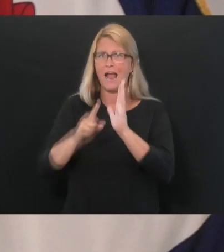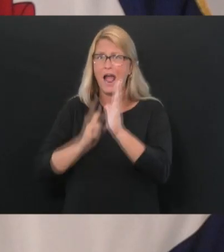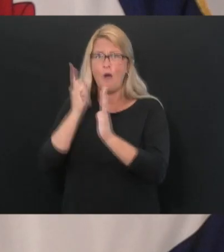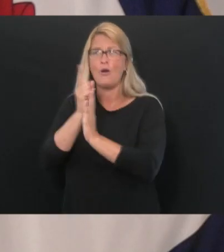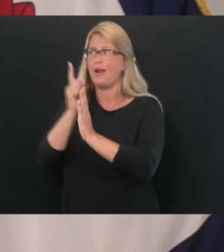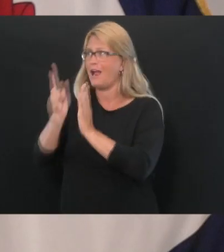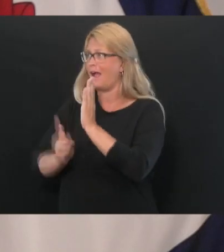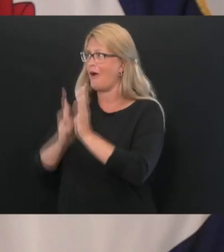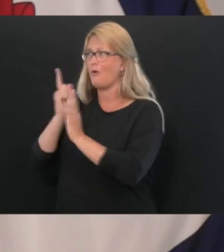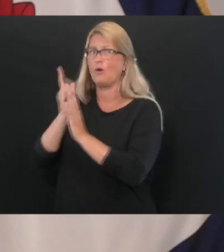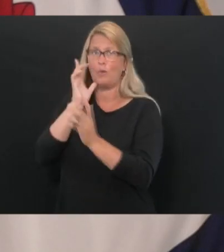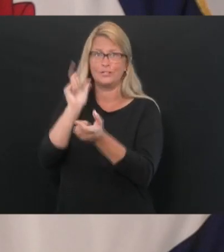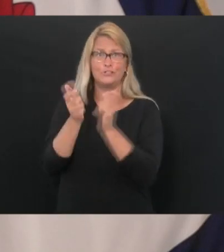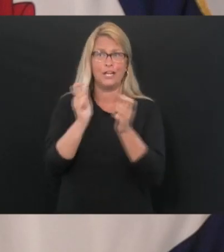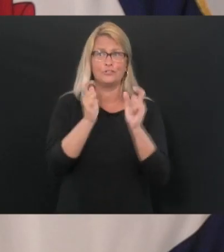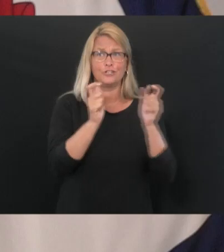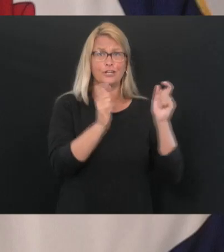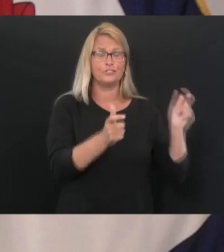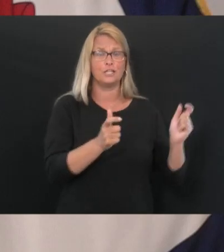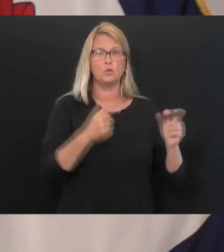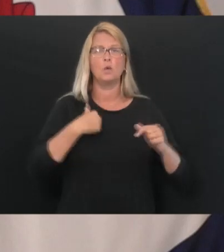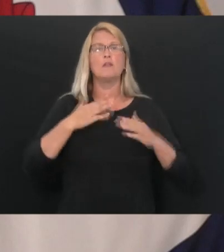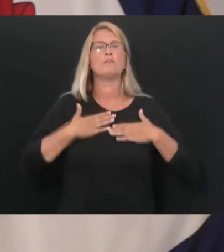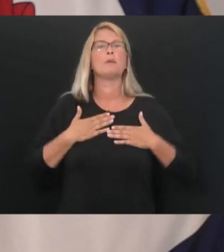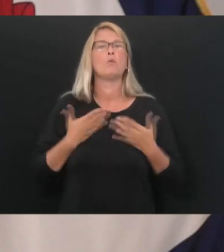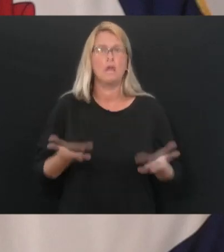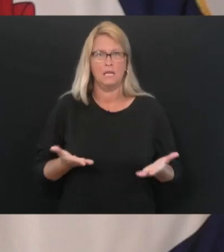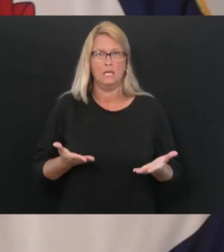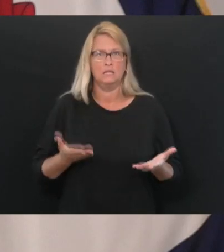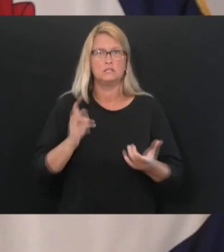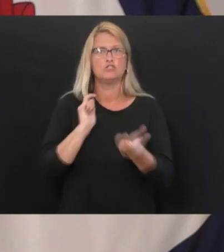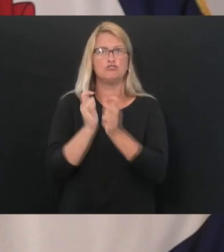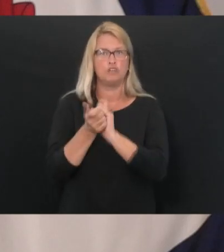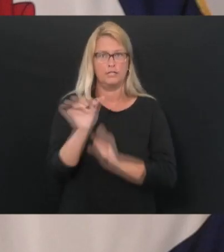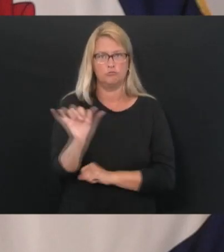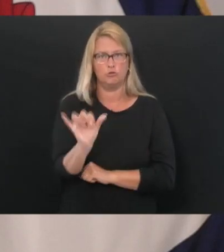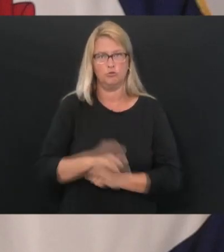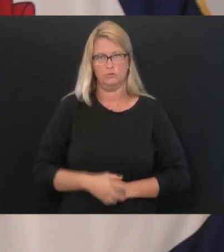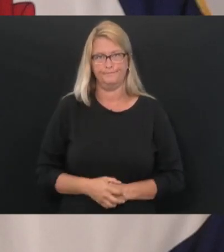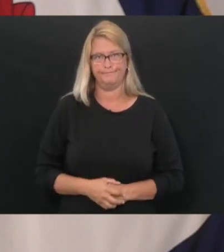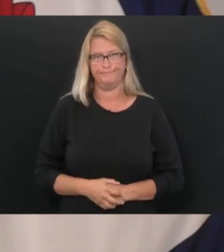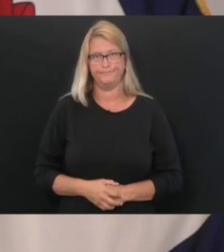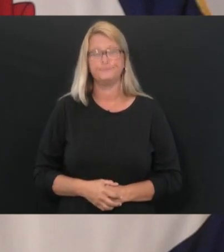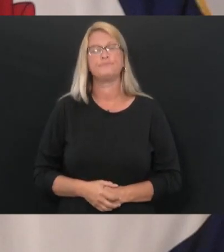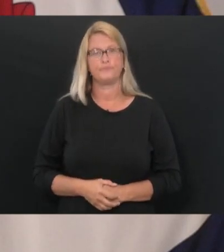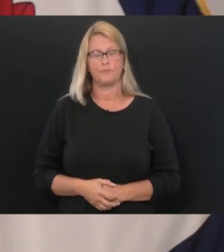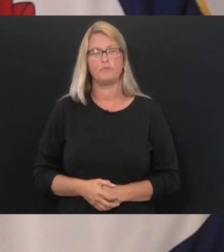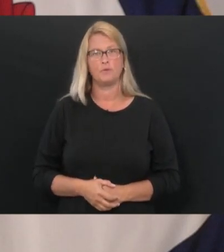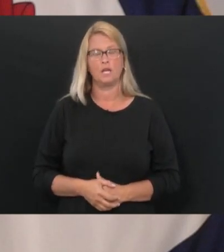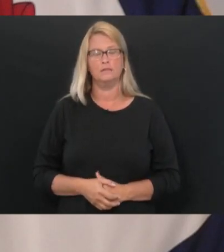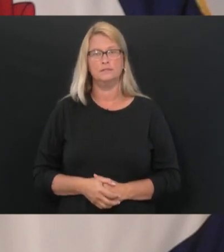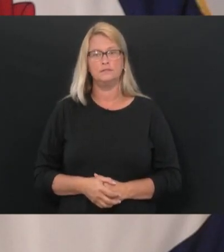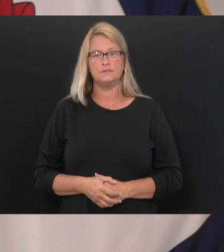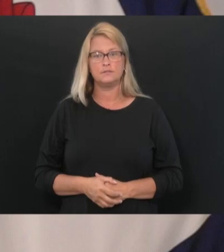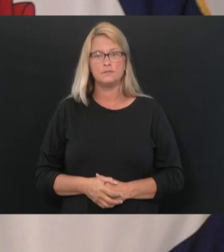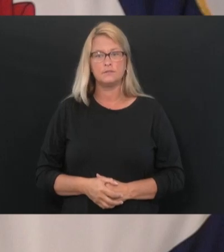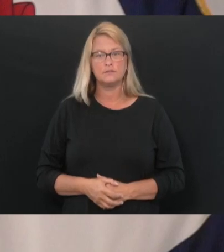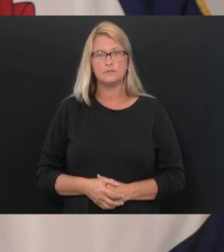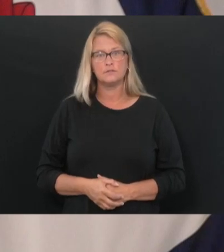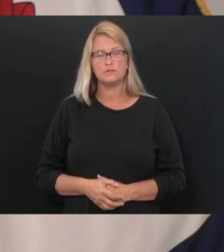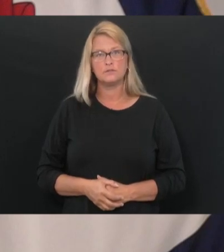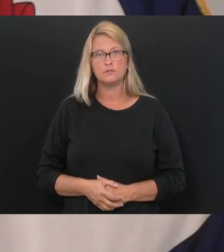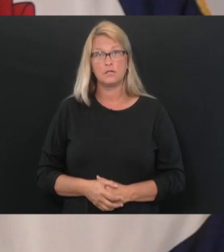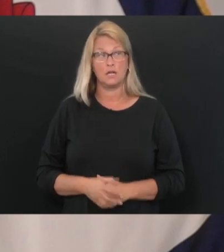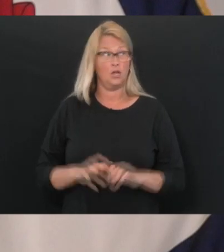got to be willing to be able to move and change as well. From the standpoint of, you know,